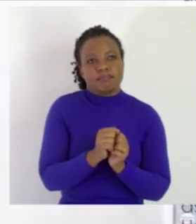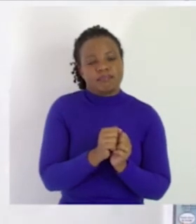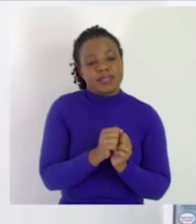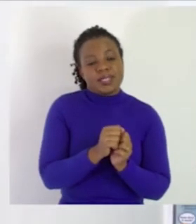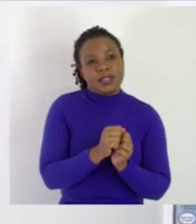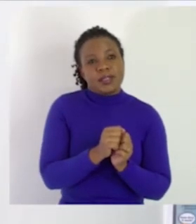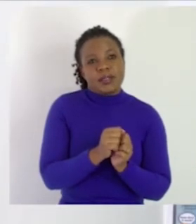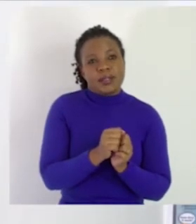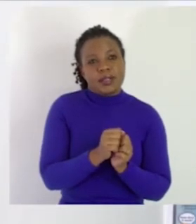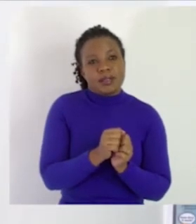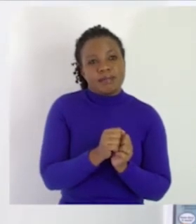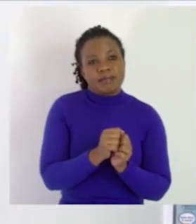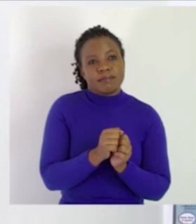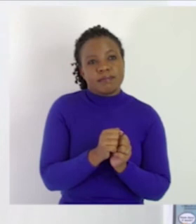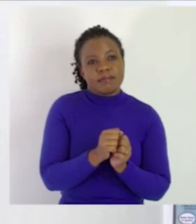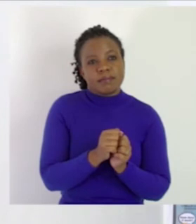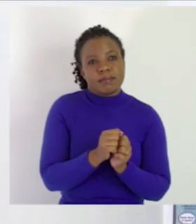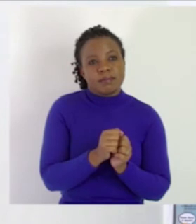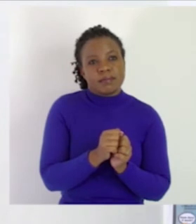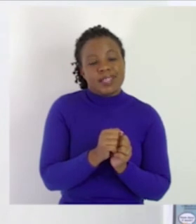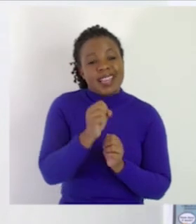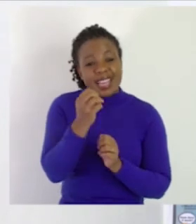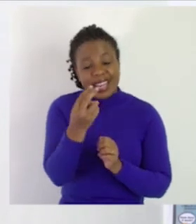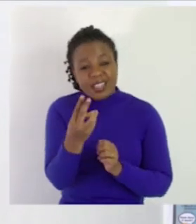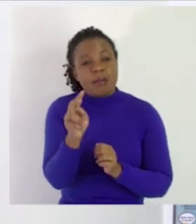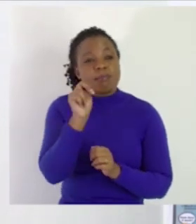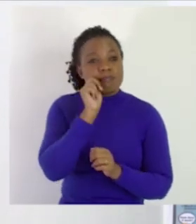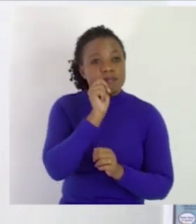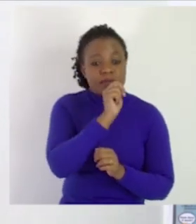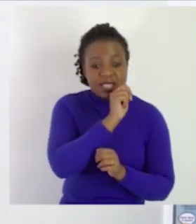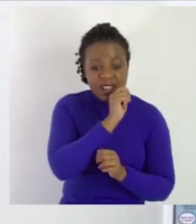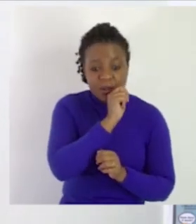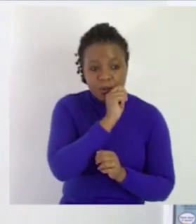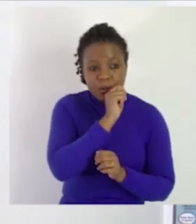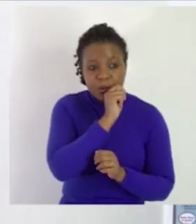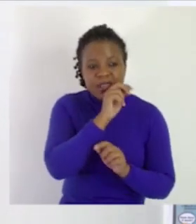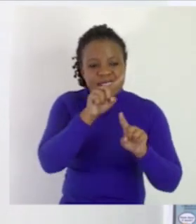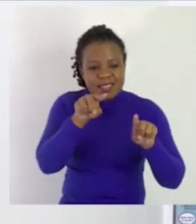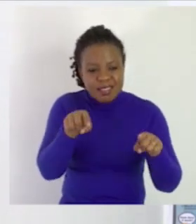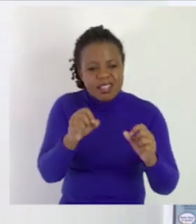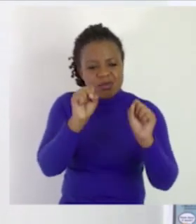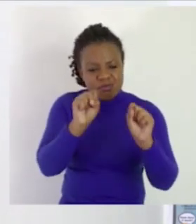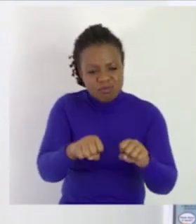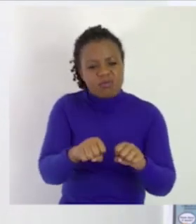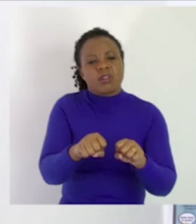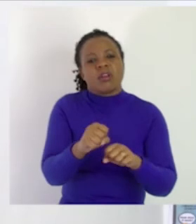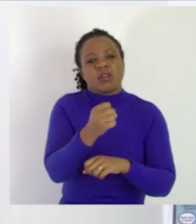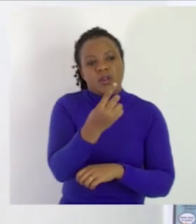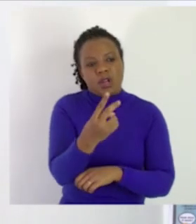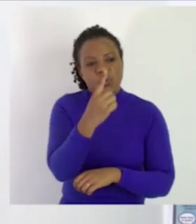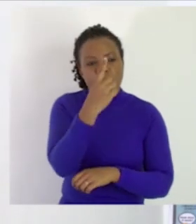saying, we are talking about the things that you can actually count, 1, 2, 3, 4, 5, all